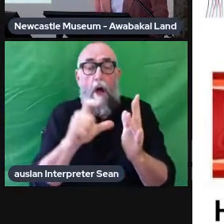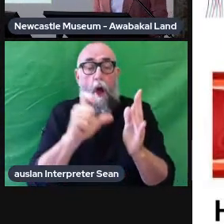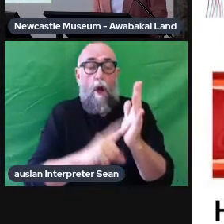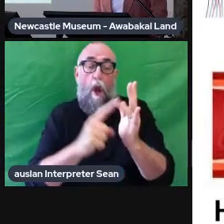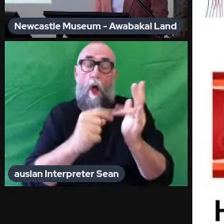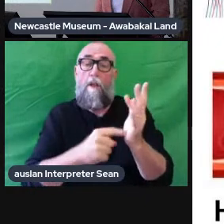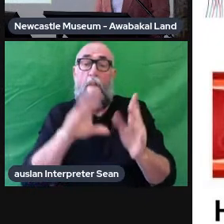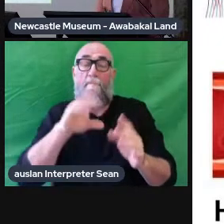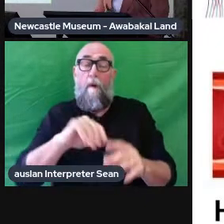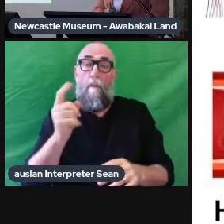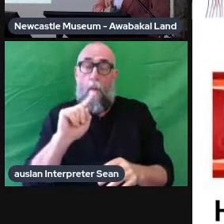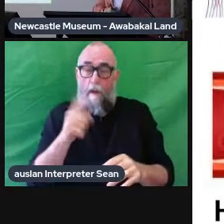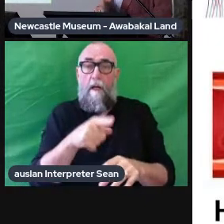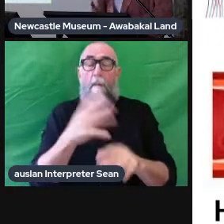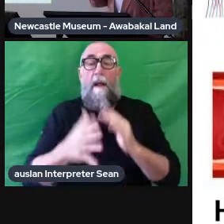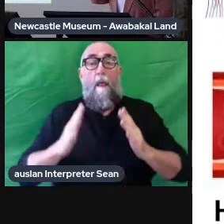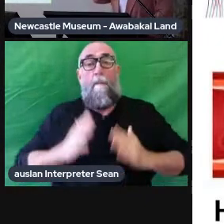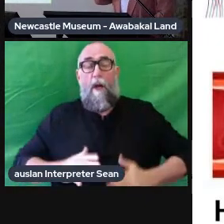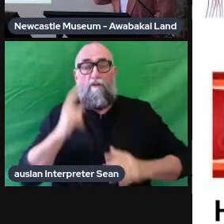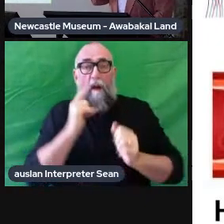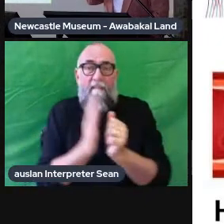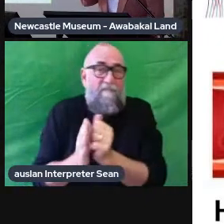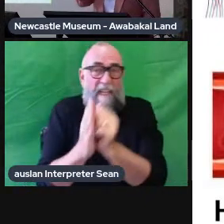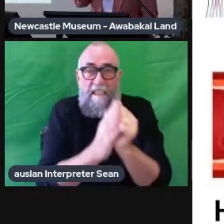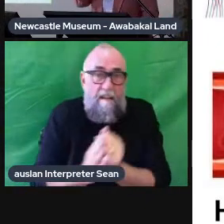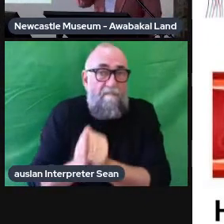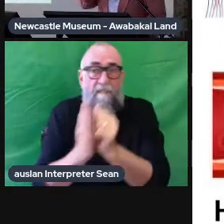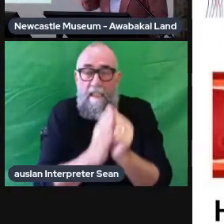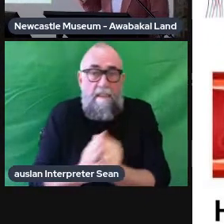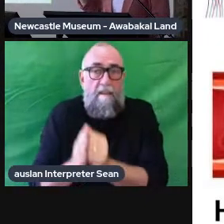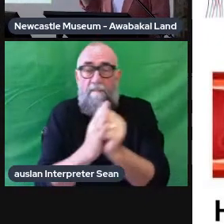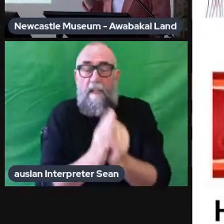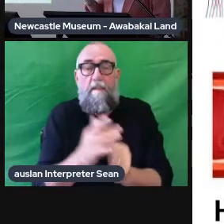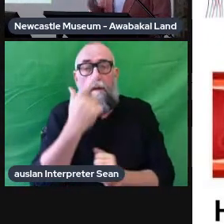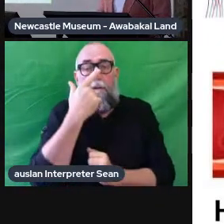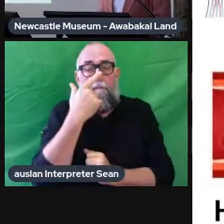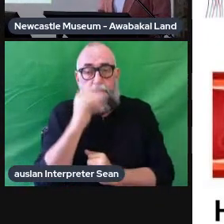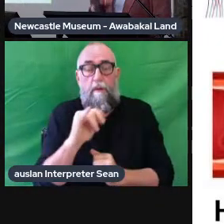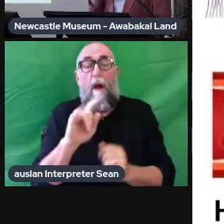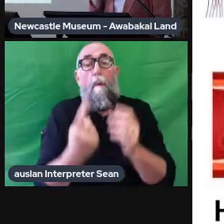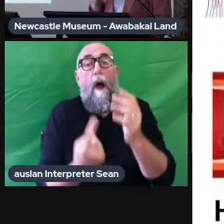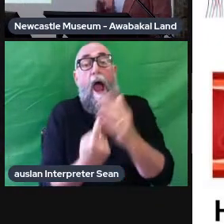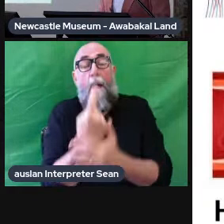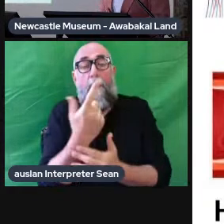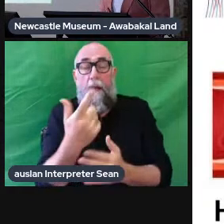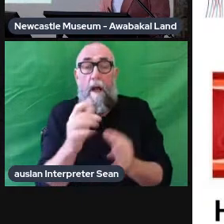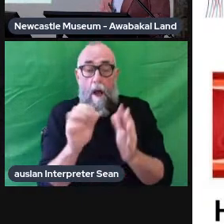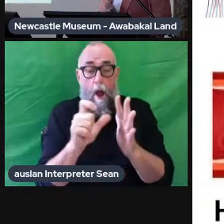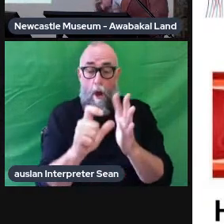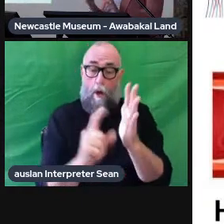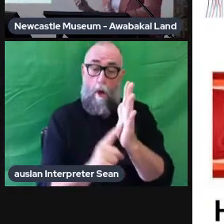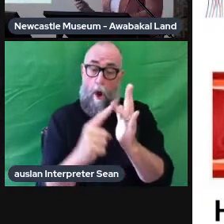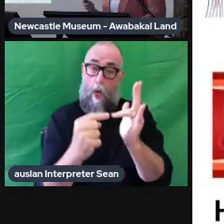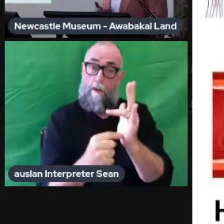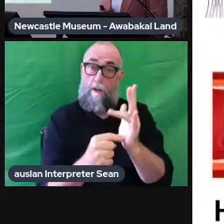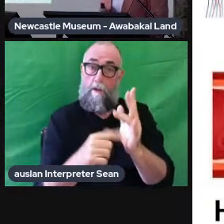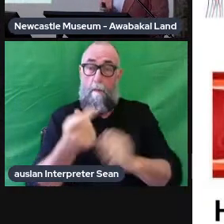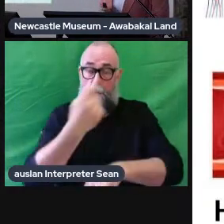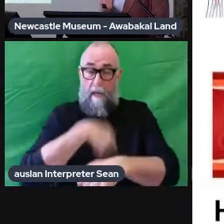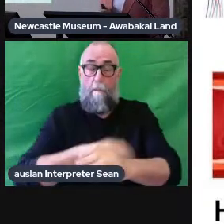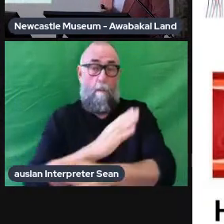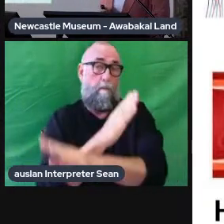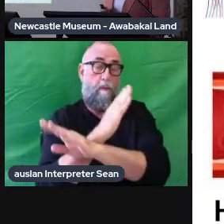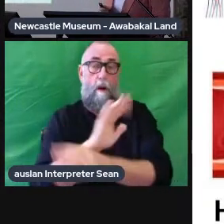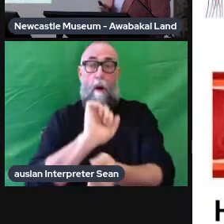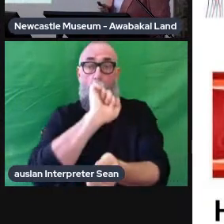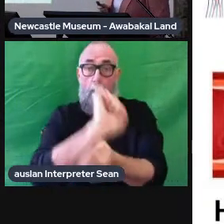the circulation. And of course, if your blood clots form, they can block up the blood vessels and then stop the circulation from getting through